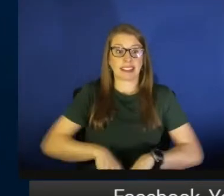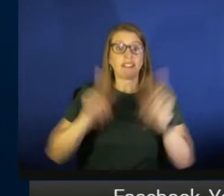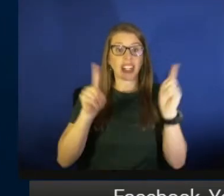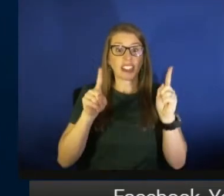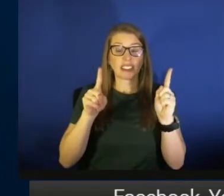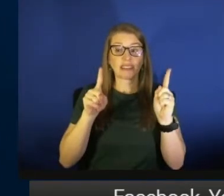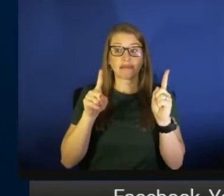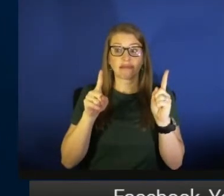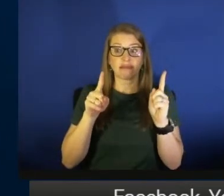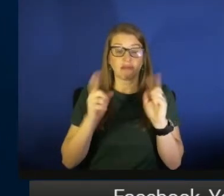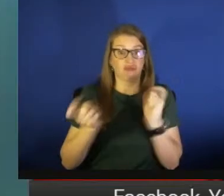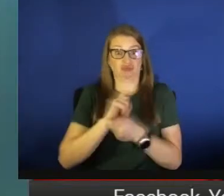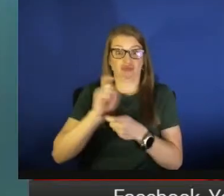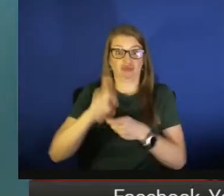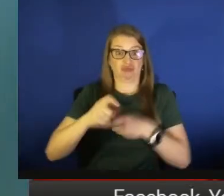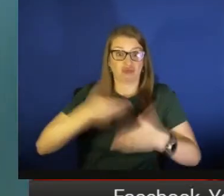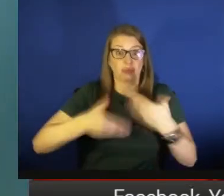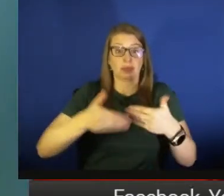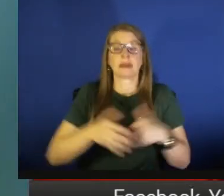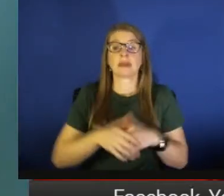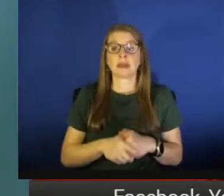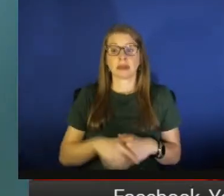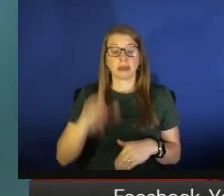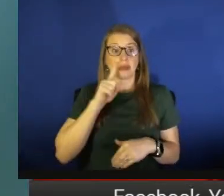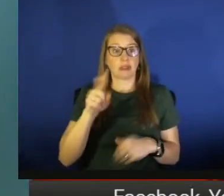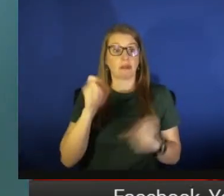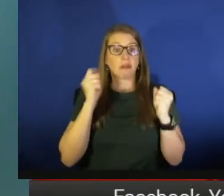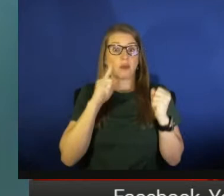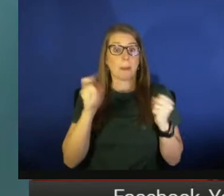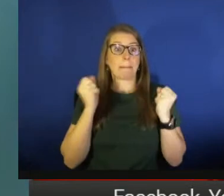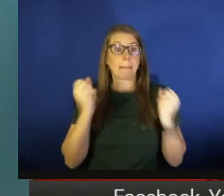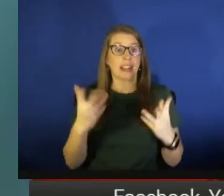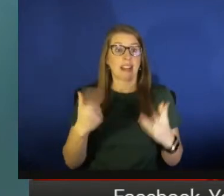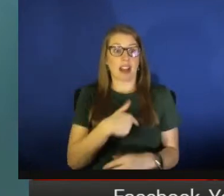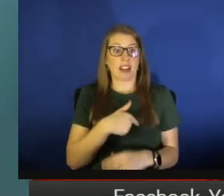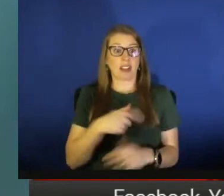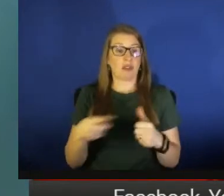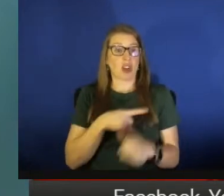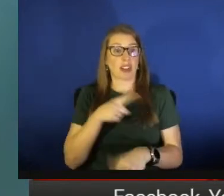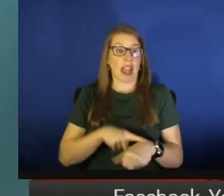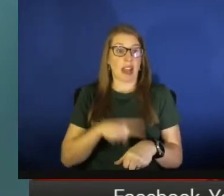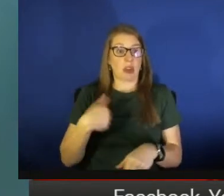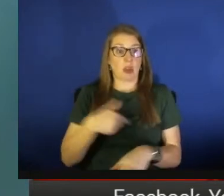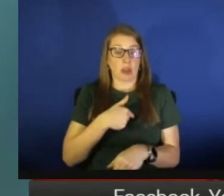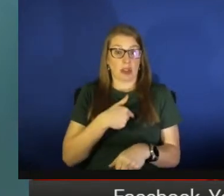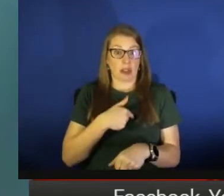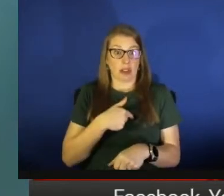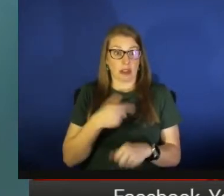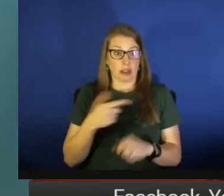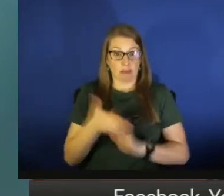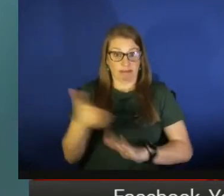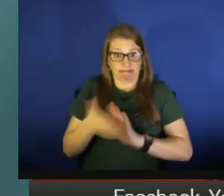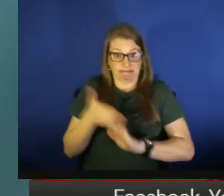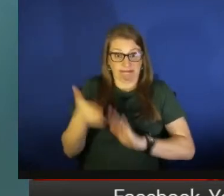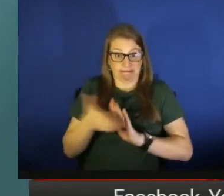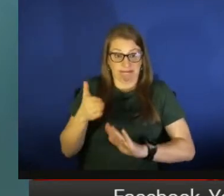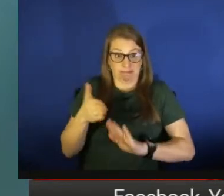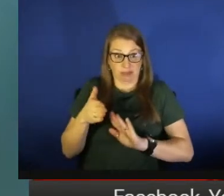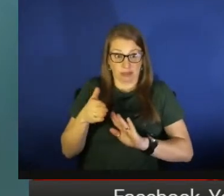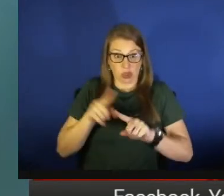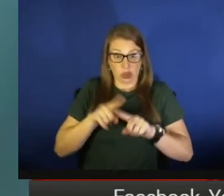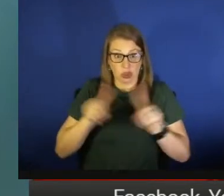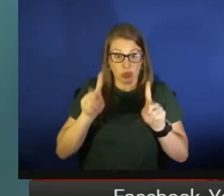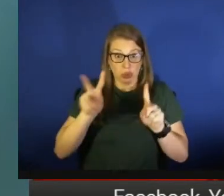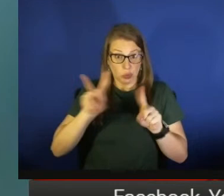action. I think for a lot of us, this was the first time where we were running logistics on two different